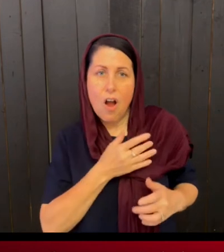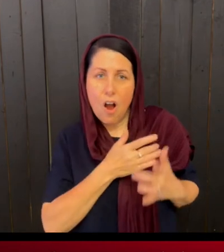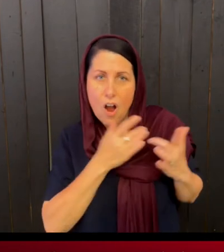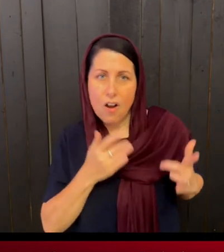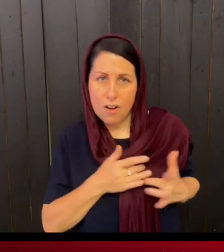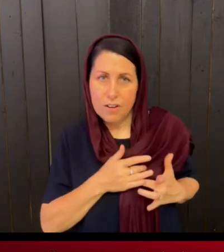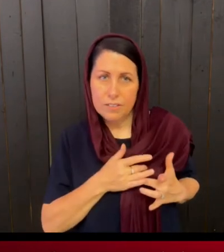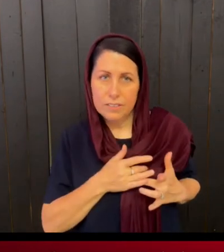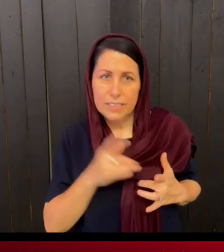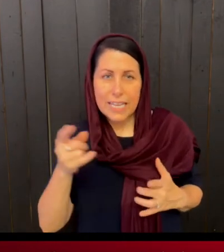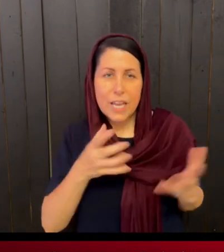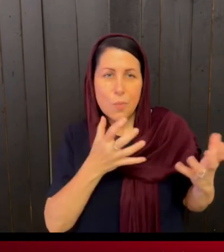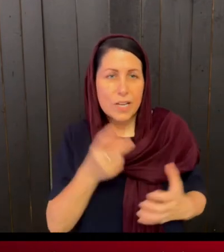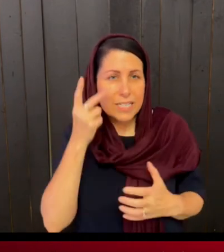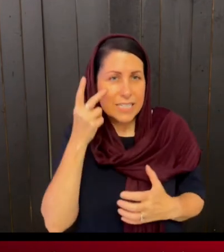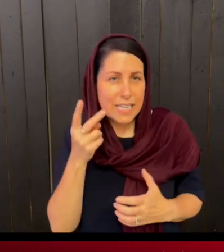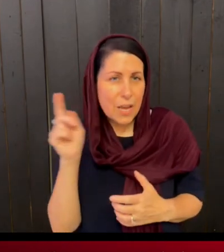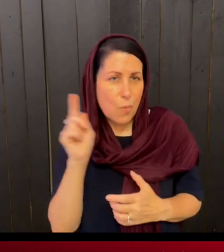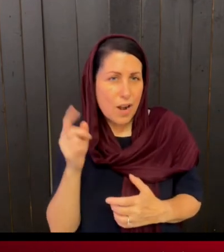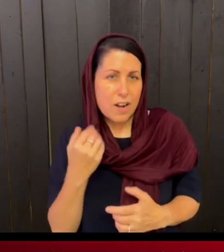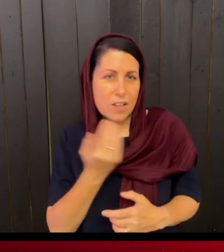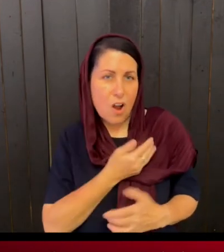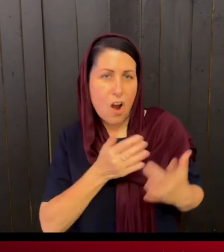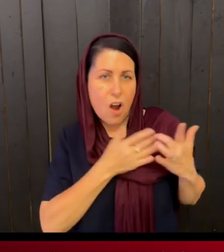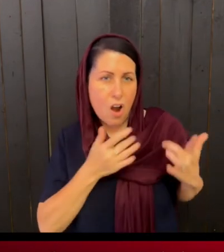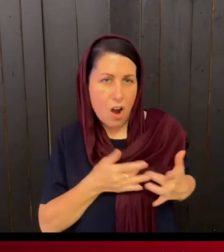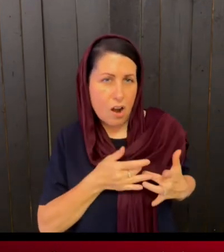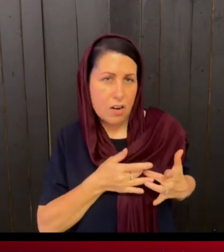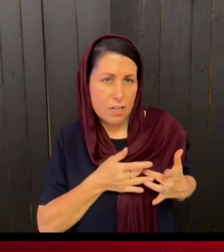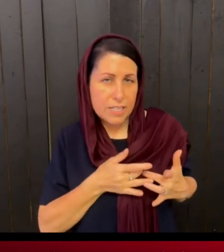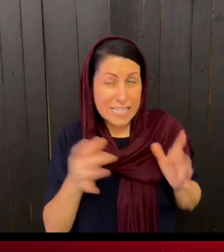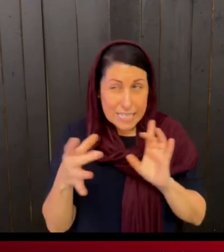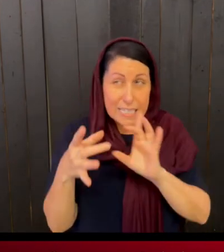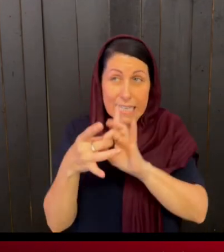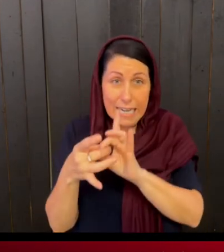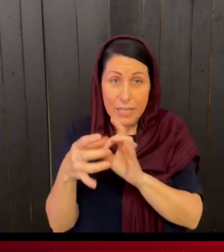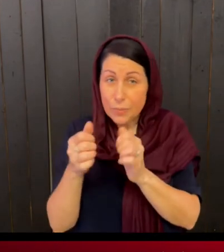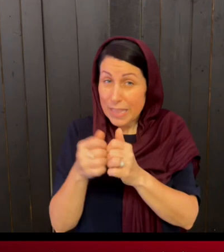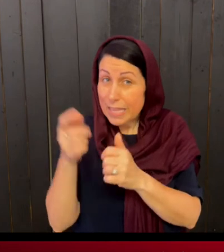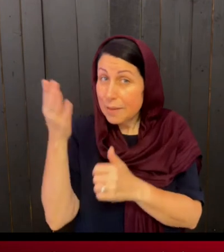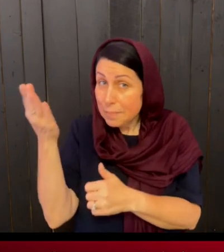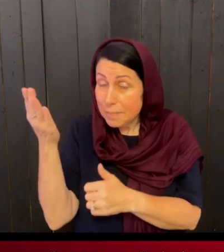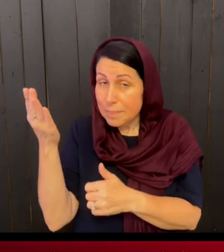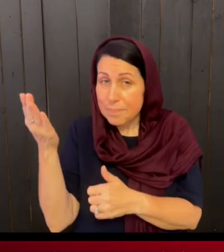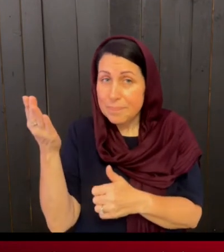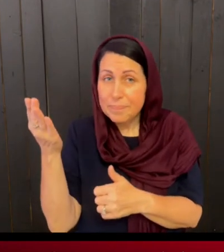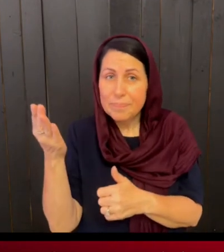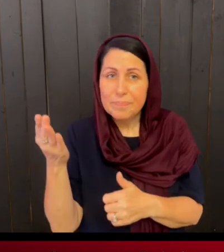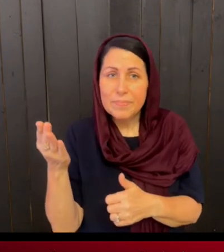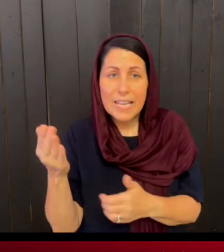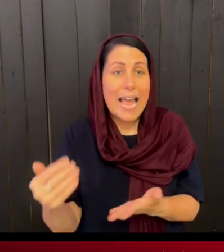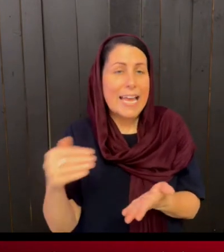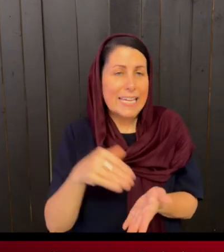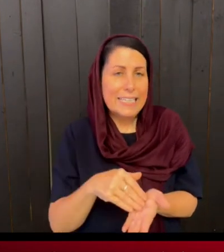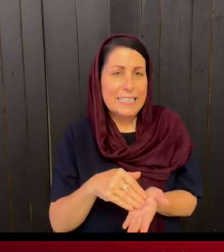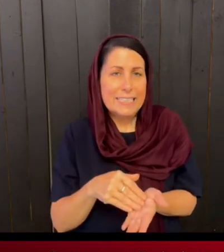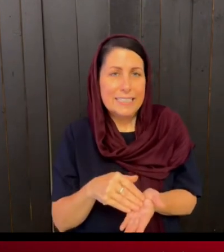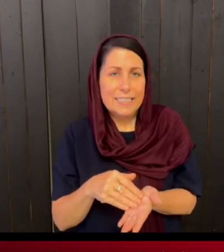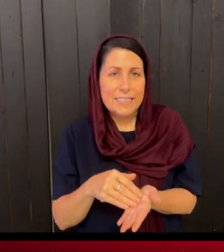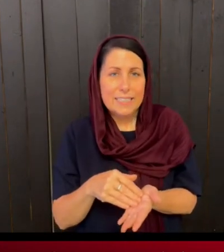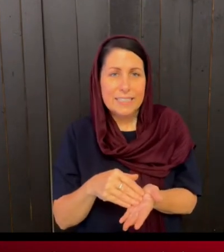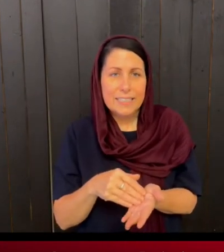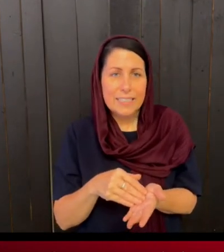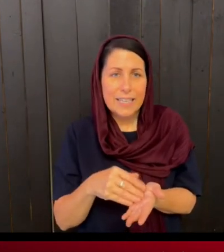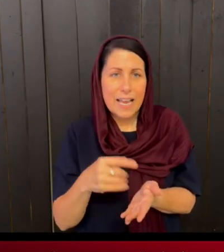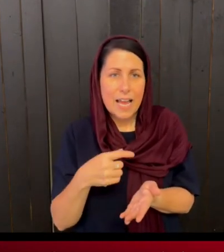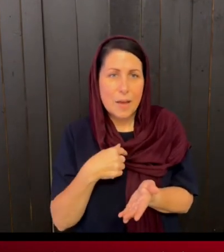see where our heart is with him sometimes. And so, again, just kind of a recap